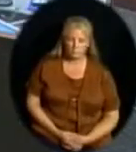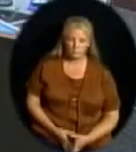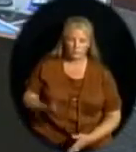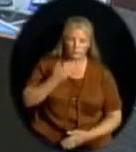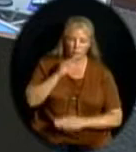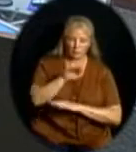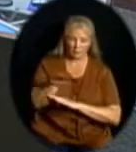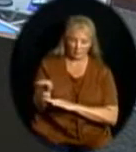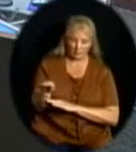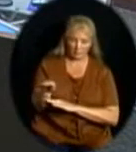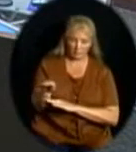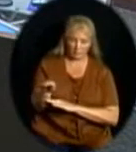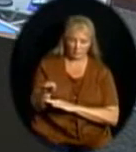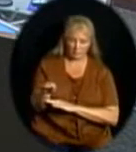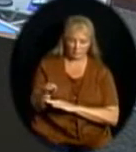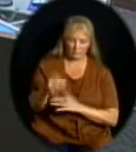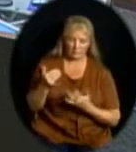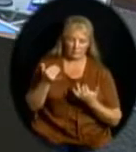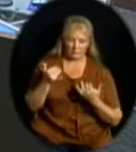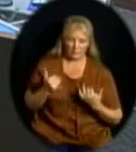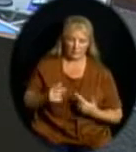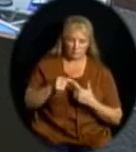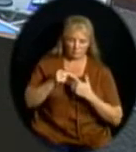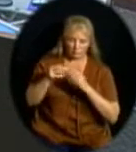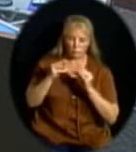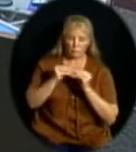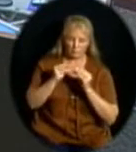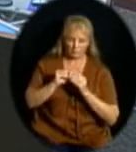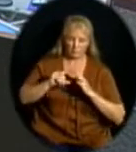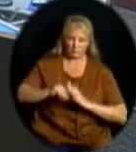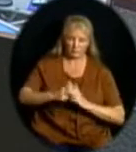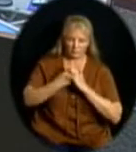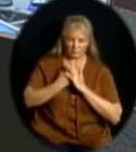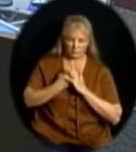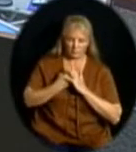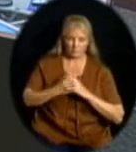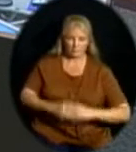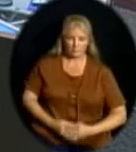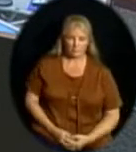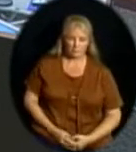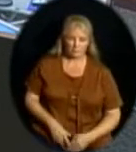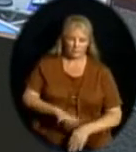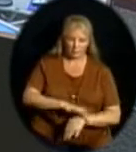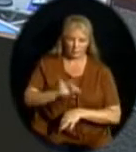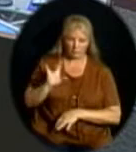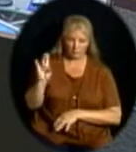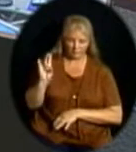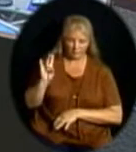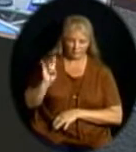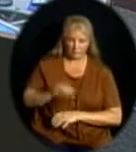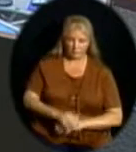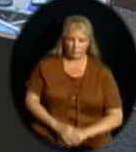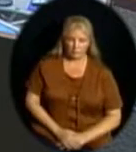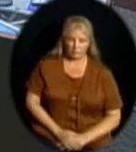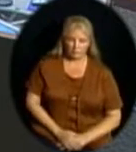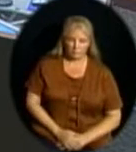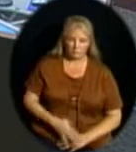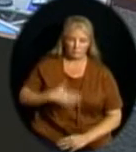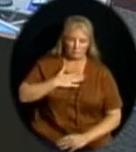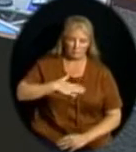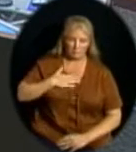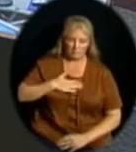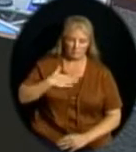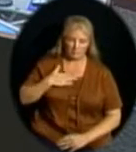Good evening, everybody. I'd like to call this special meeting of the Board of Education to order. It's 7 o'clock. And Mrs. Carpenter, will you please call the